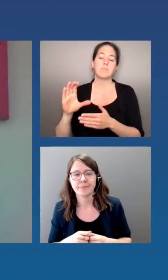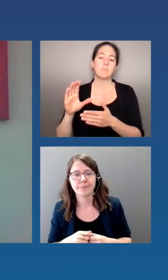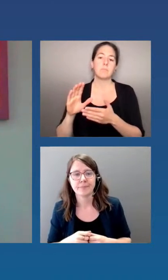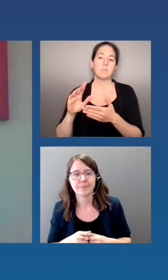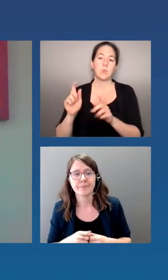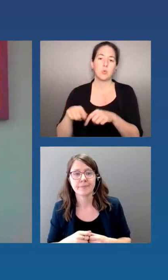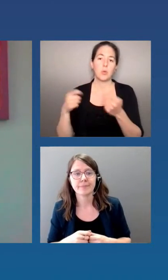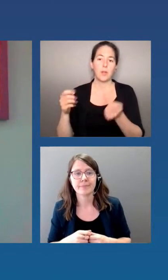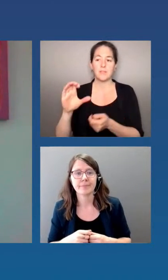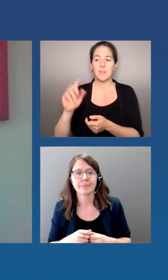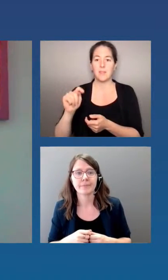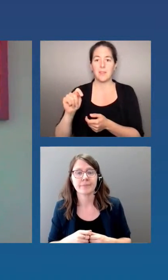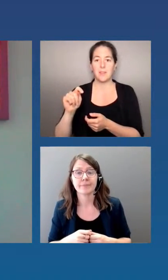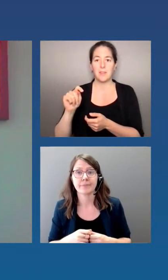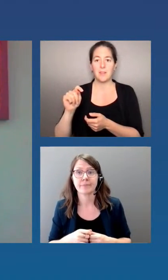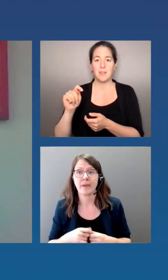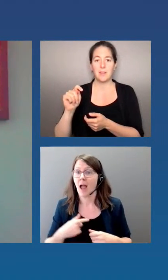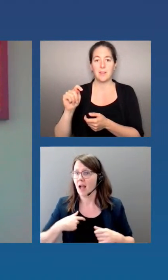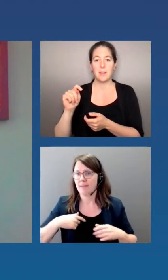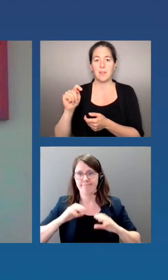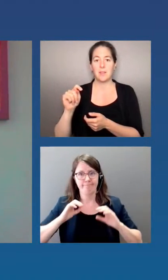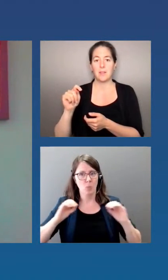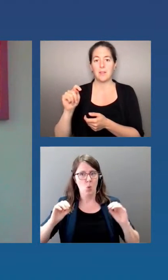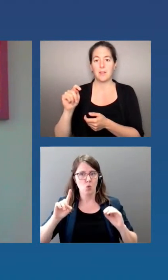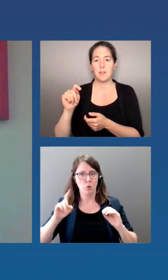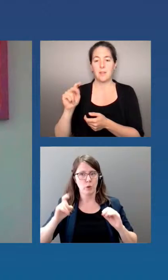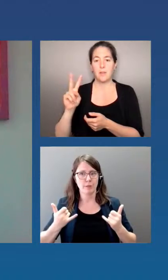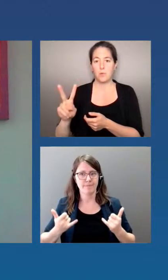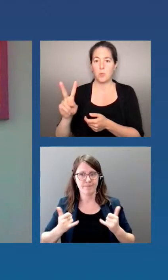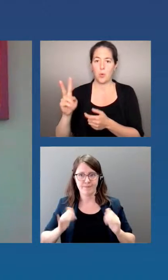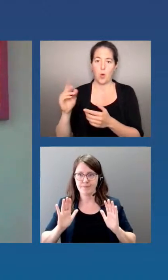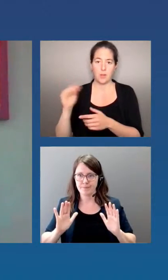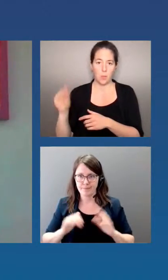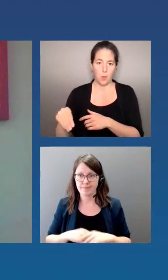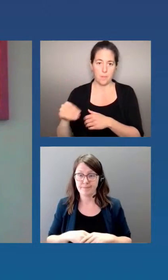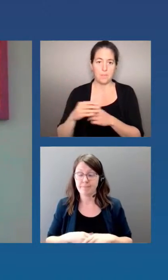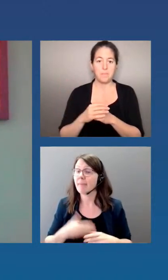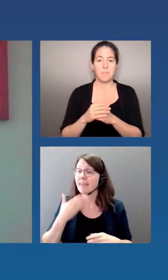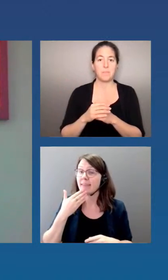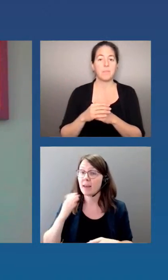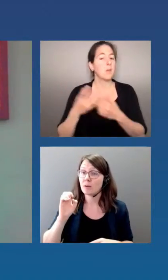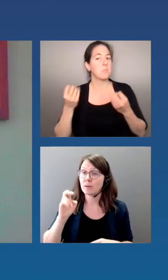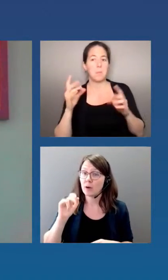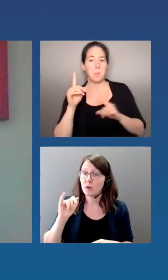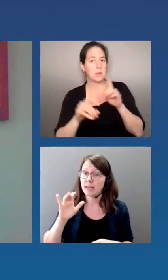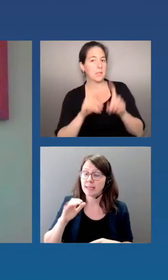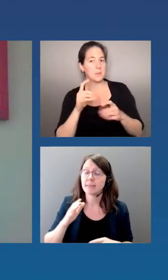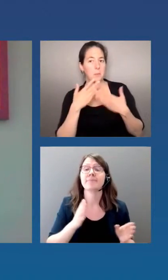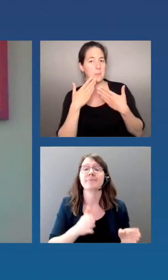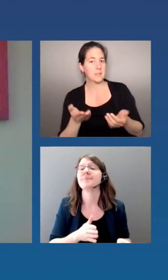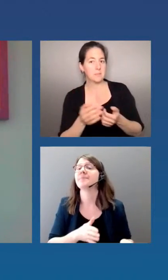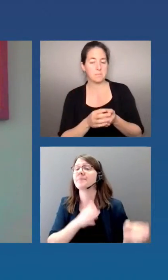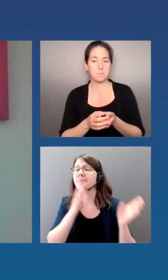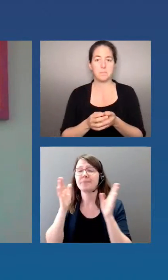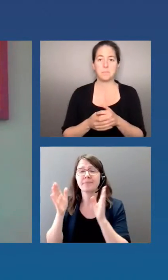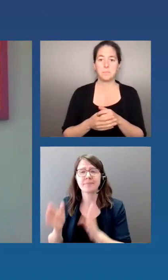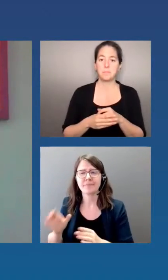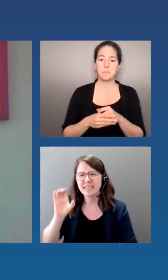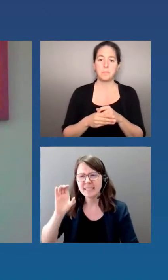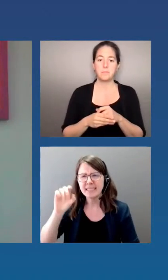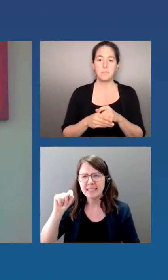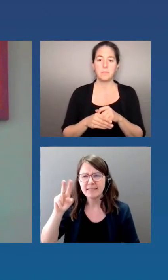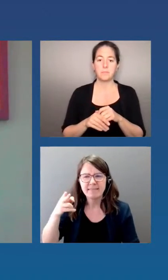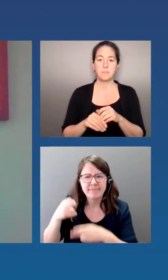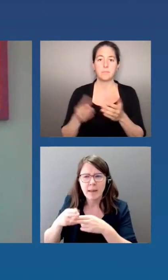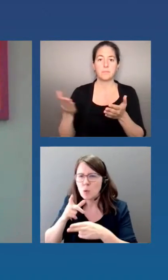Hi, I actually don't have a question at this time. Thank you. Okay, thank you, Eric. And then who do we have from CTV Ottawa?